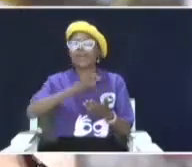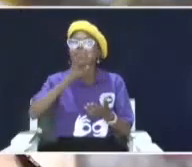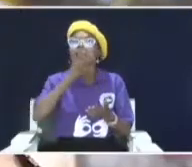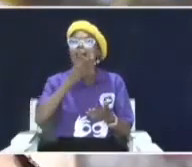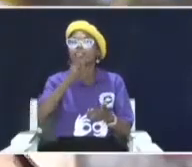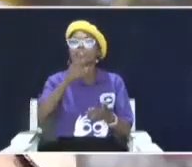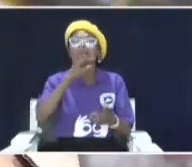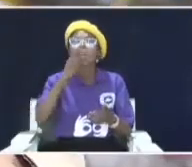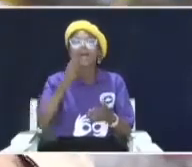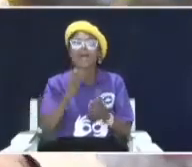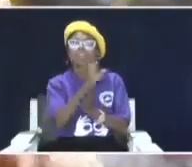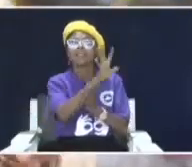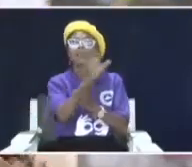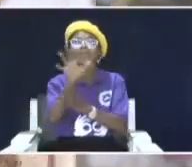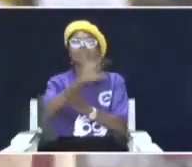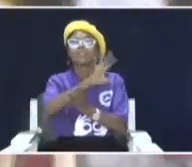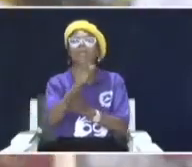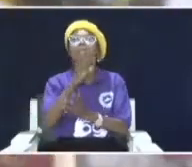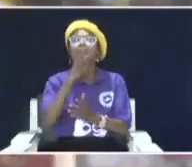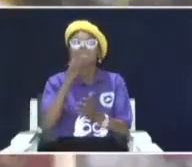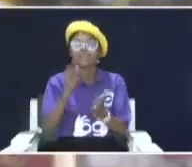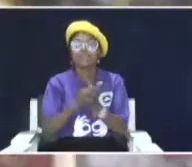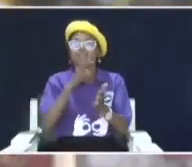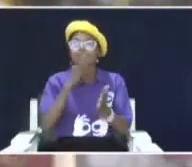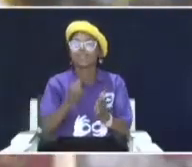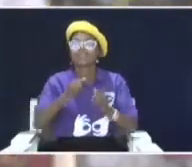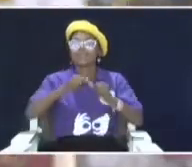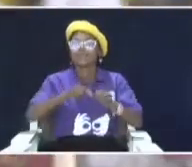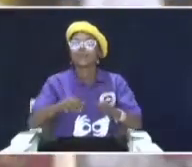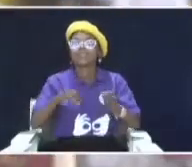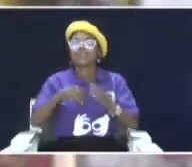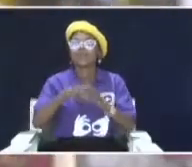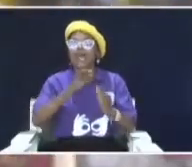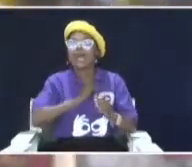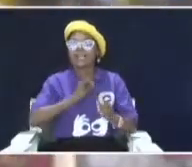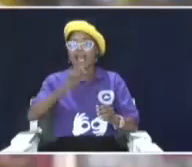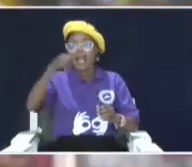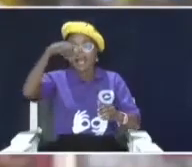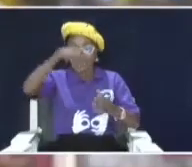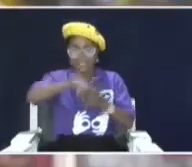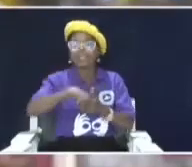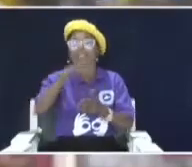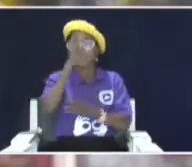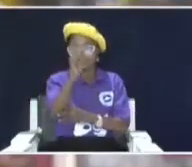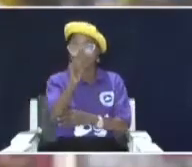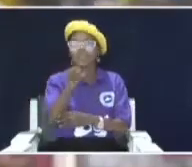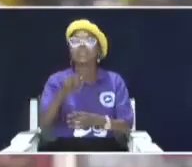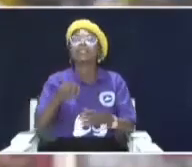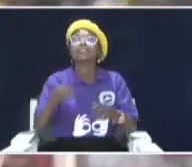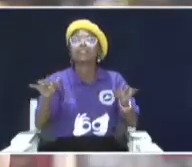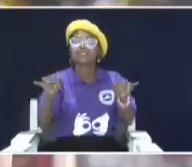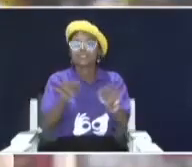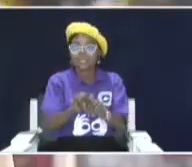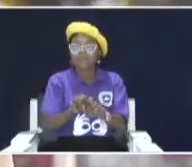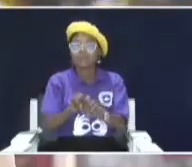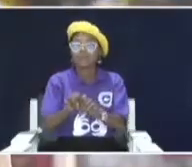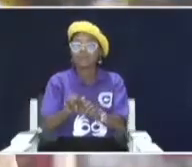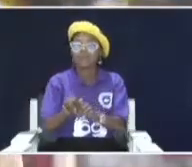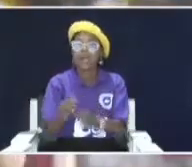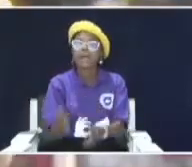He that abideth in me and I in him, the same bringeth forth much